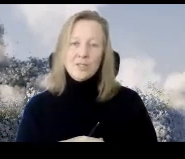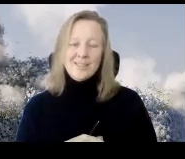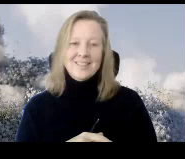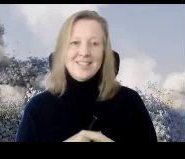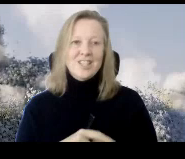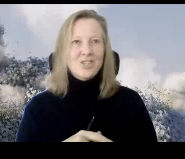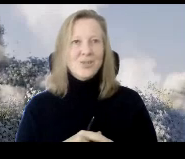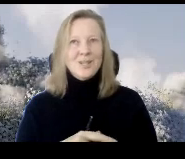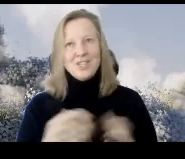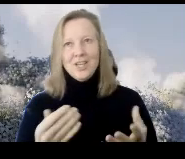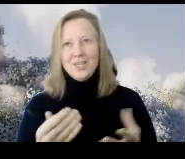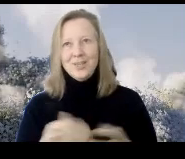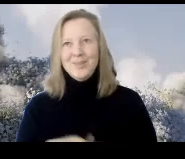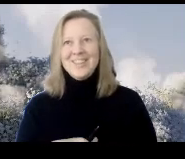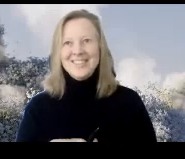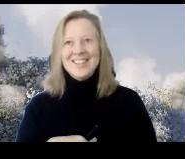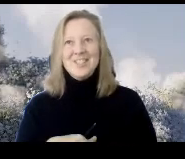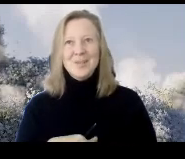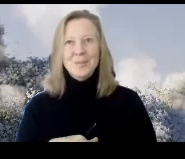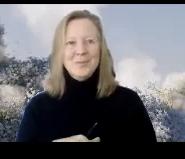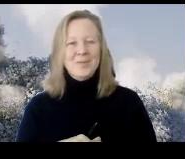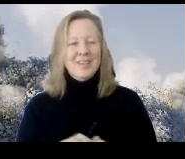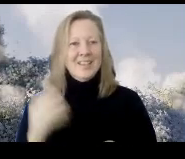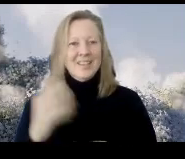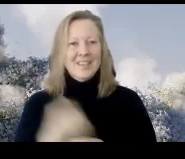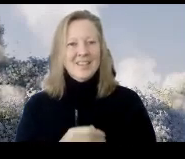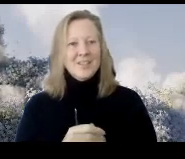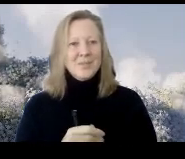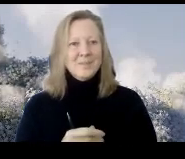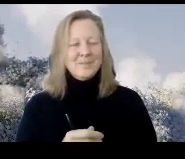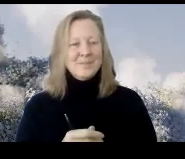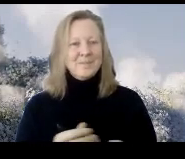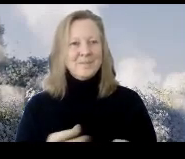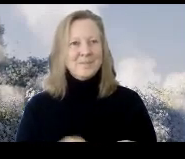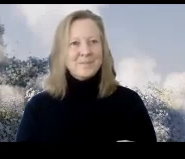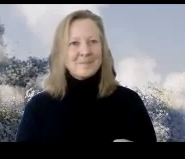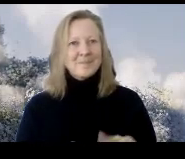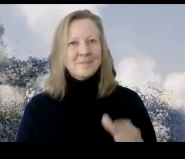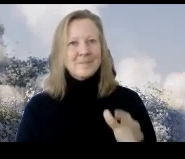angry patient. It's challenging, but it's doable. The next one.